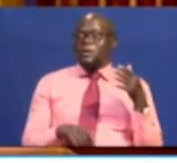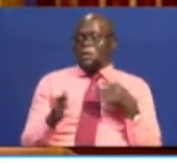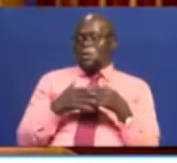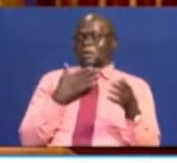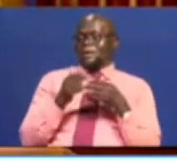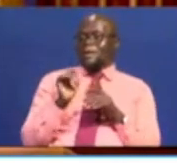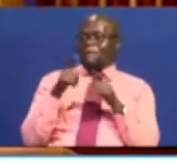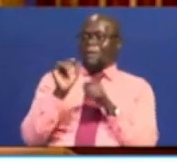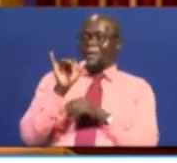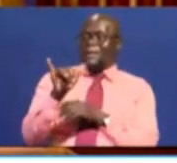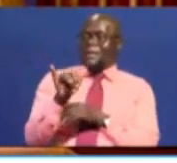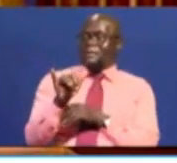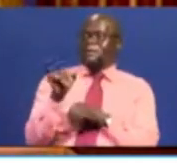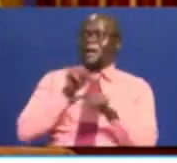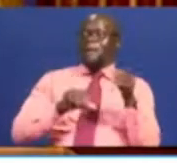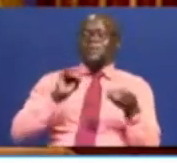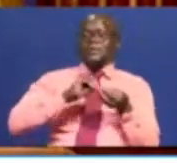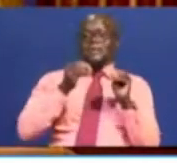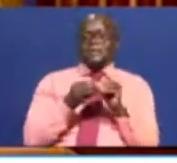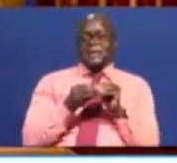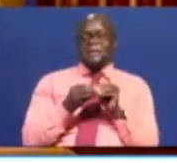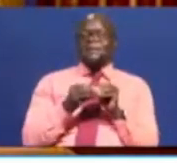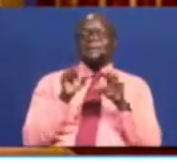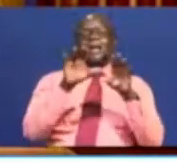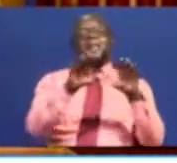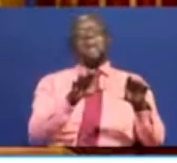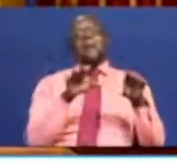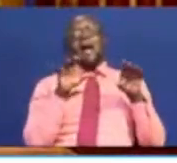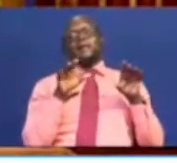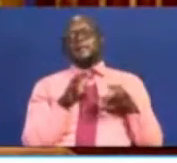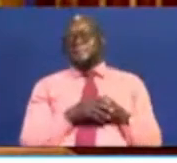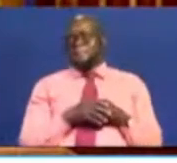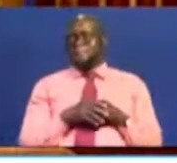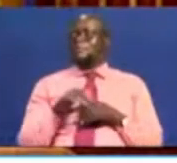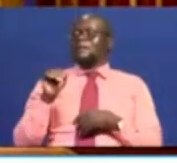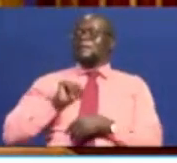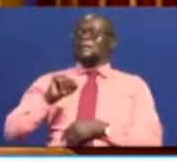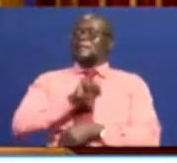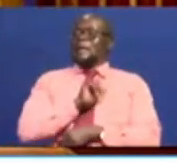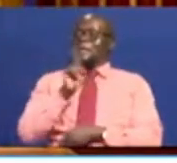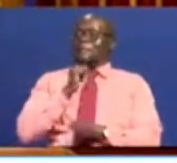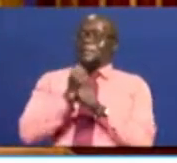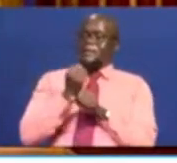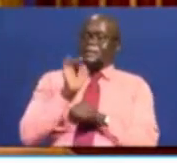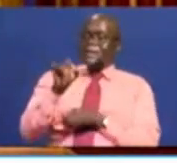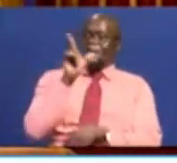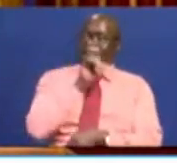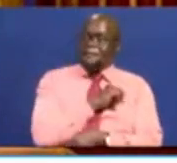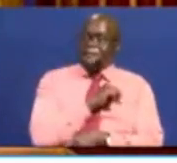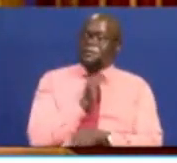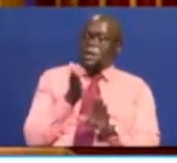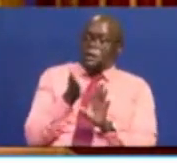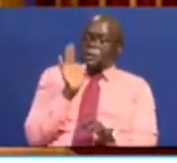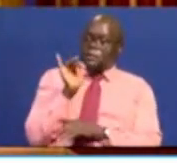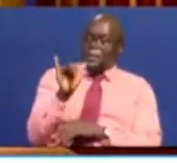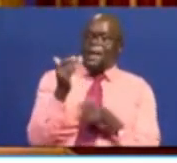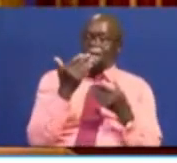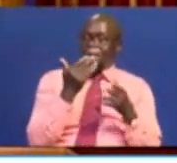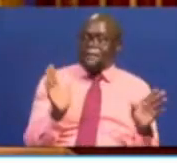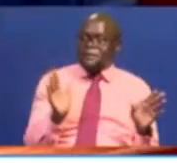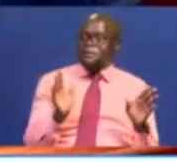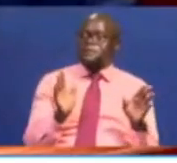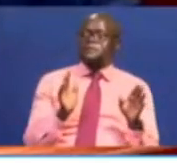whatever he said about kissing the behind. And Senator Sifuna did exactly that. He withdrew.